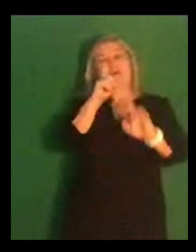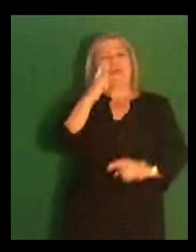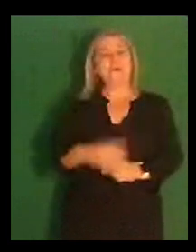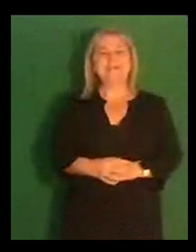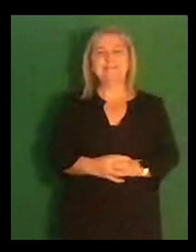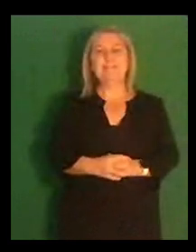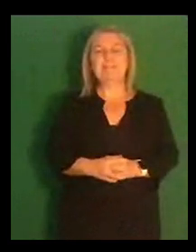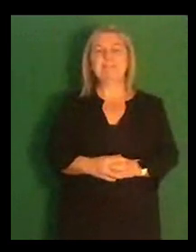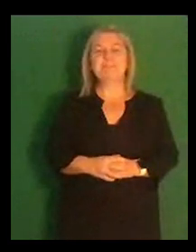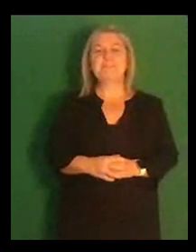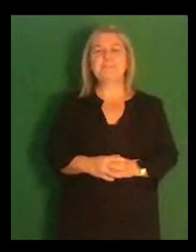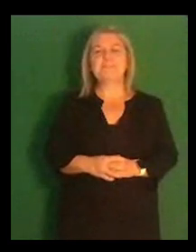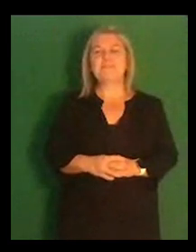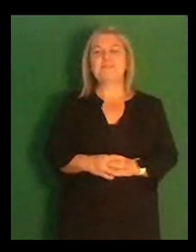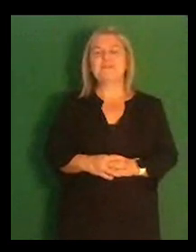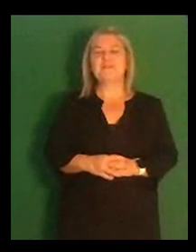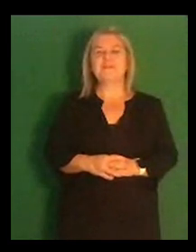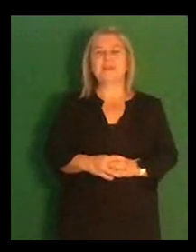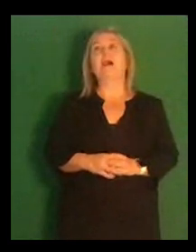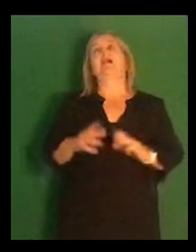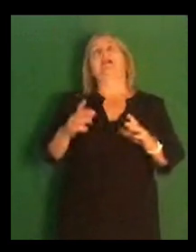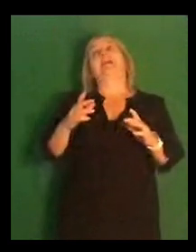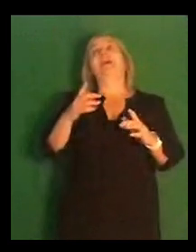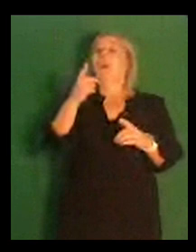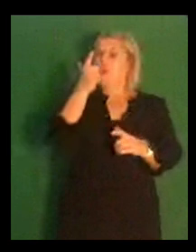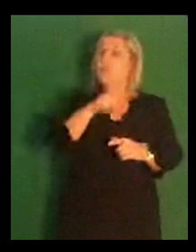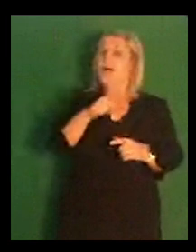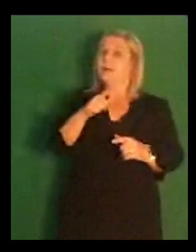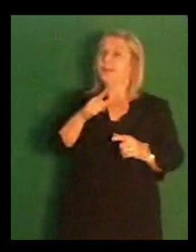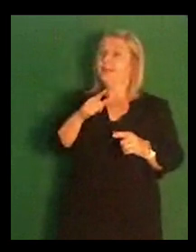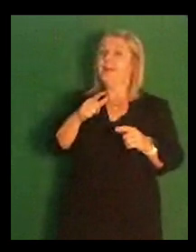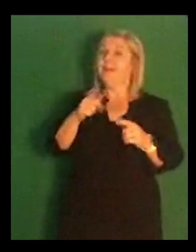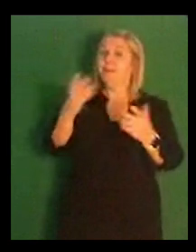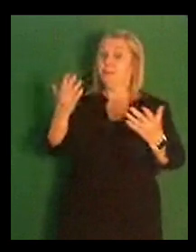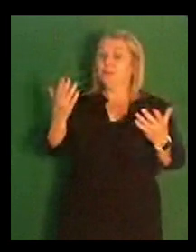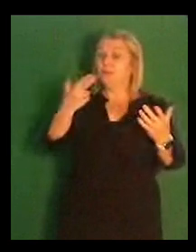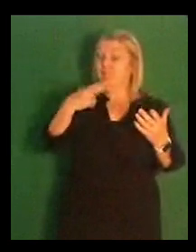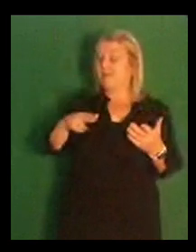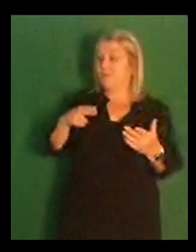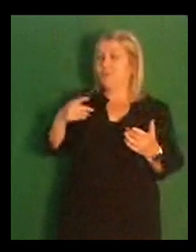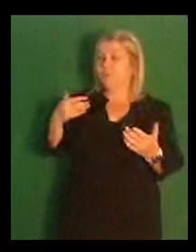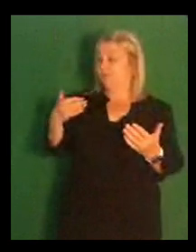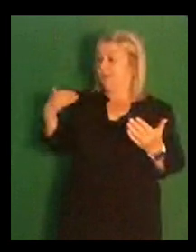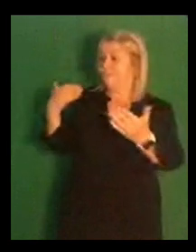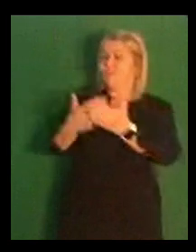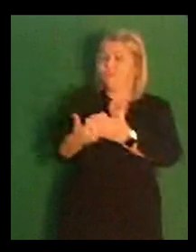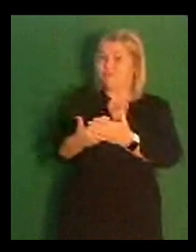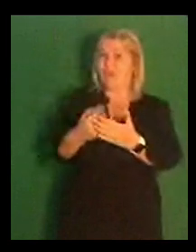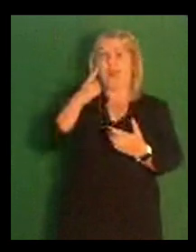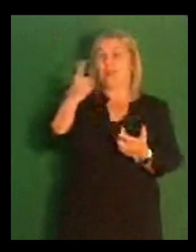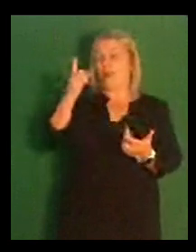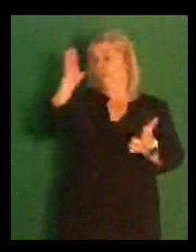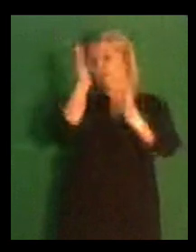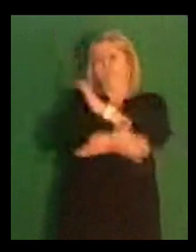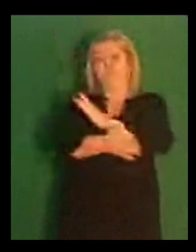Cool that we got this far, if I'm honest. Like, just baby off to the side here. And yeah, that's one thing. I don't think we're ever going to go